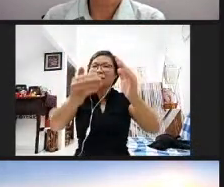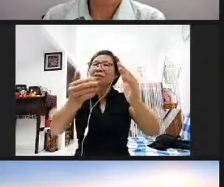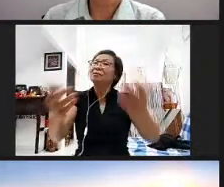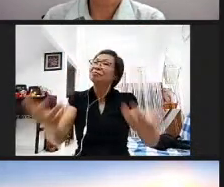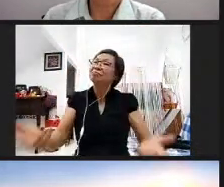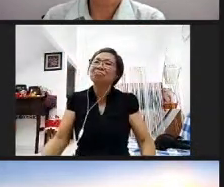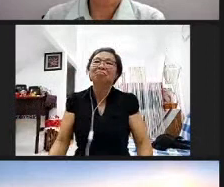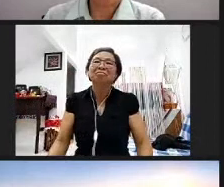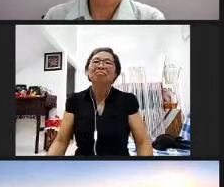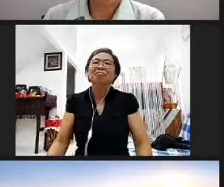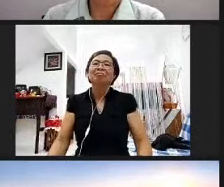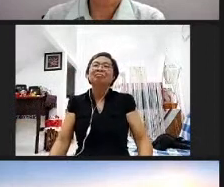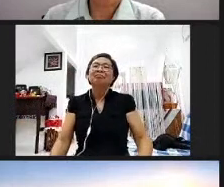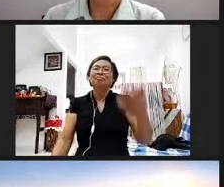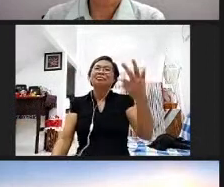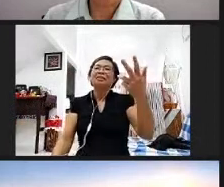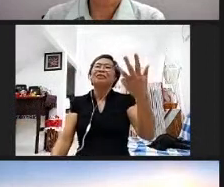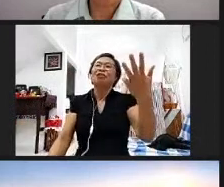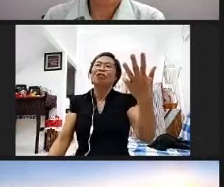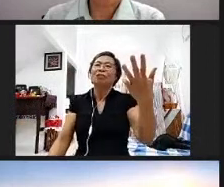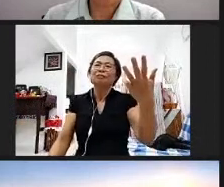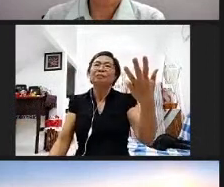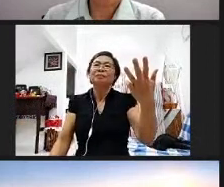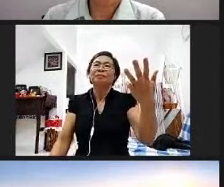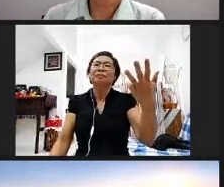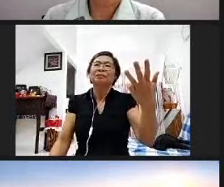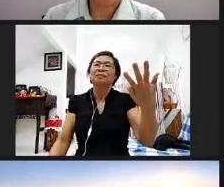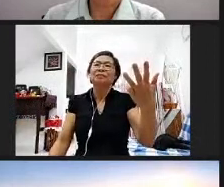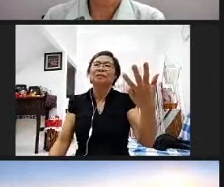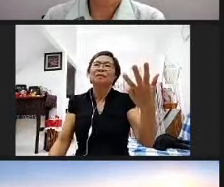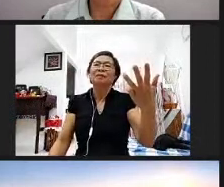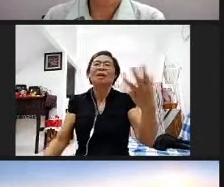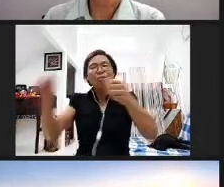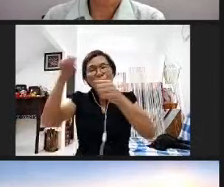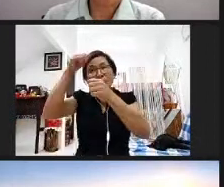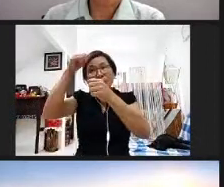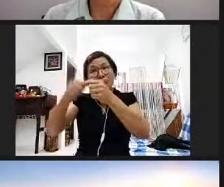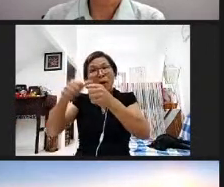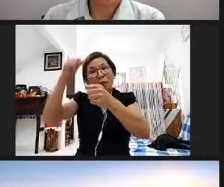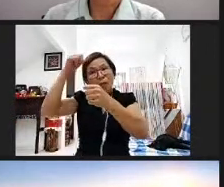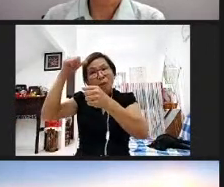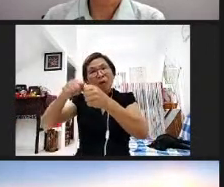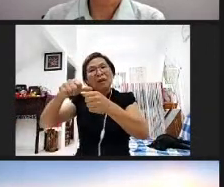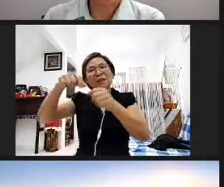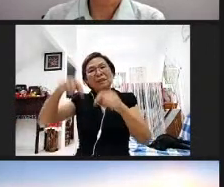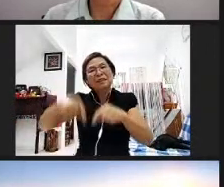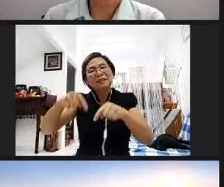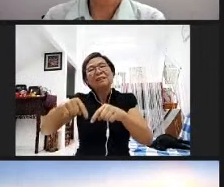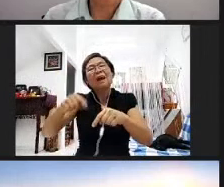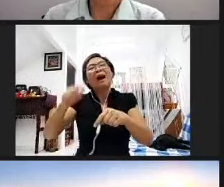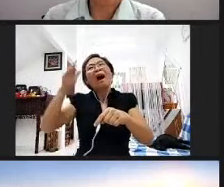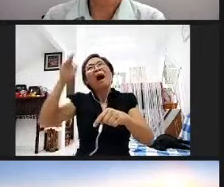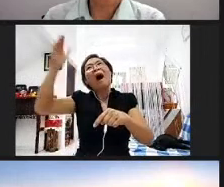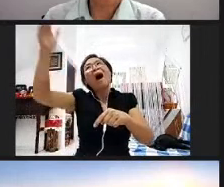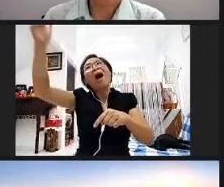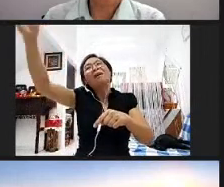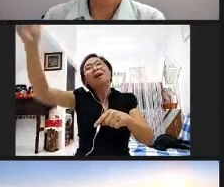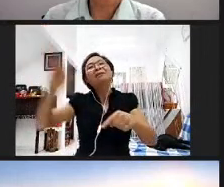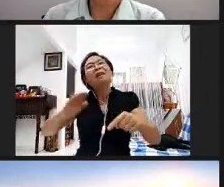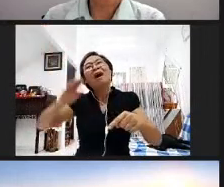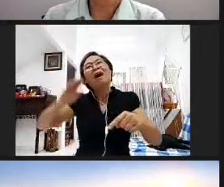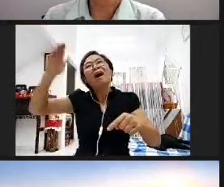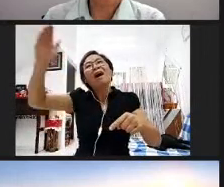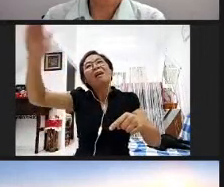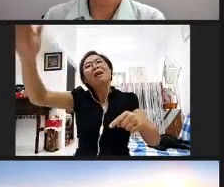Third vaccine, and the fourth vaccine, then we remind ourselves that this shall also pass. The teachings of impermanence. Very